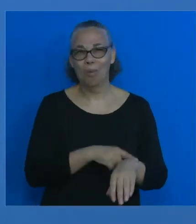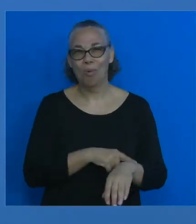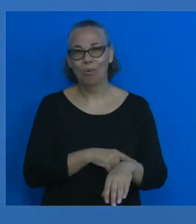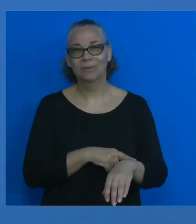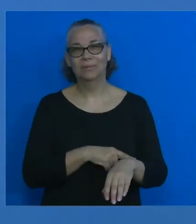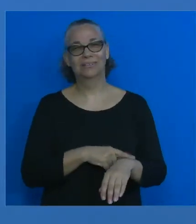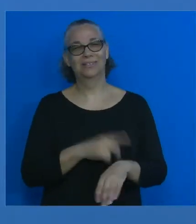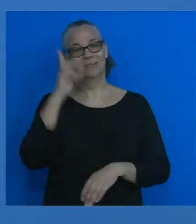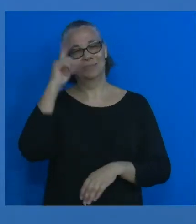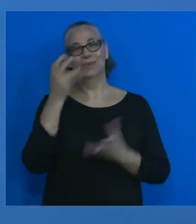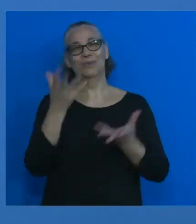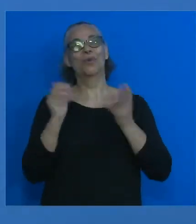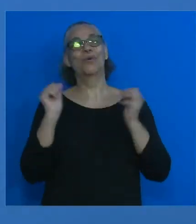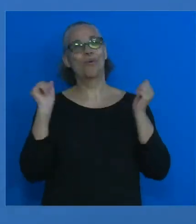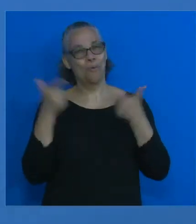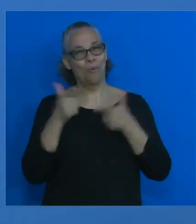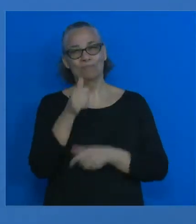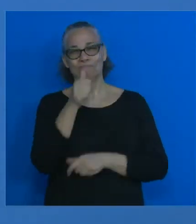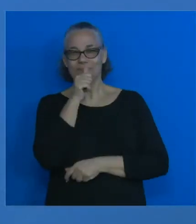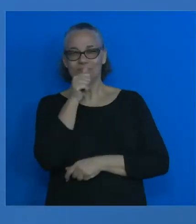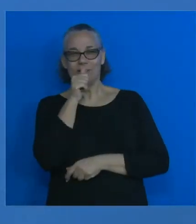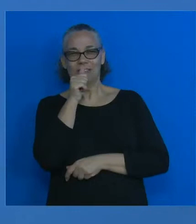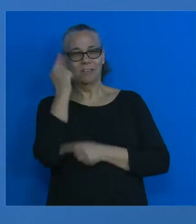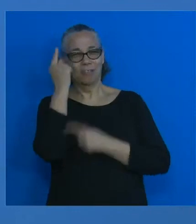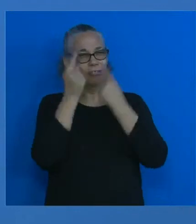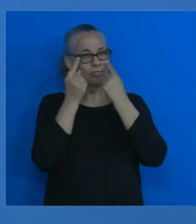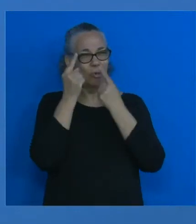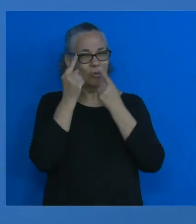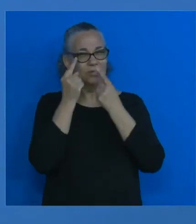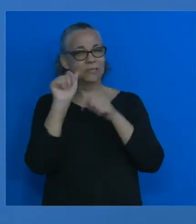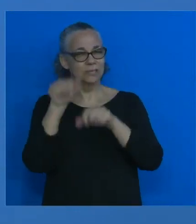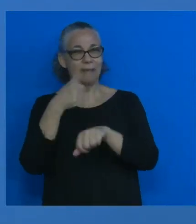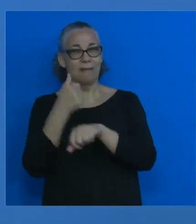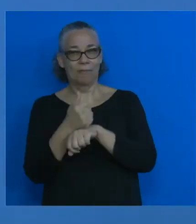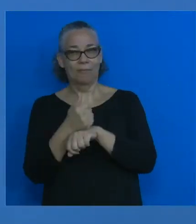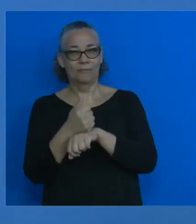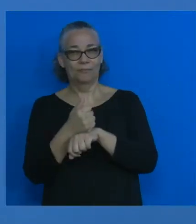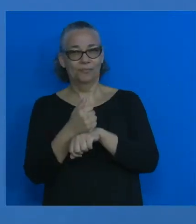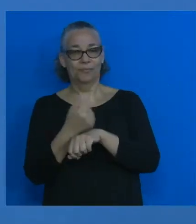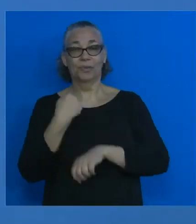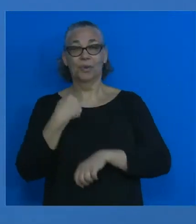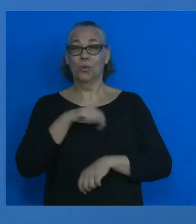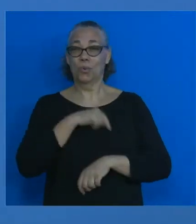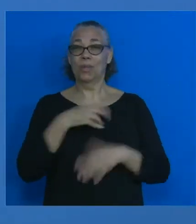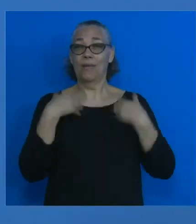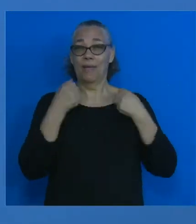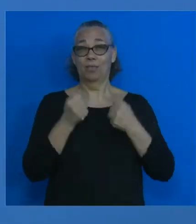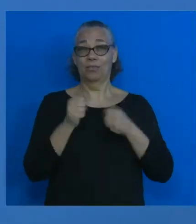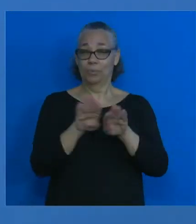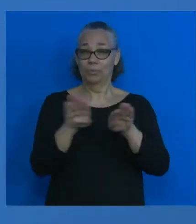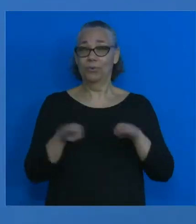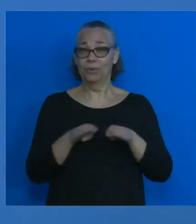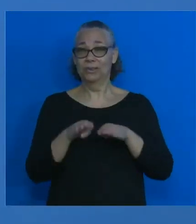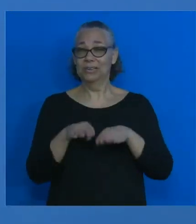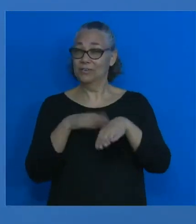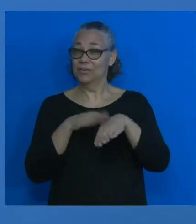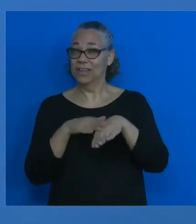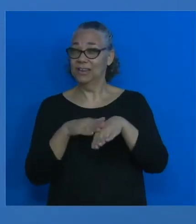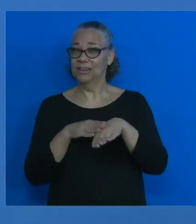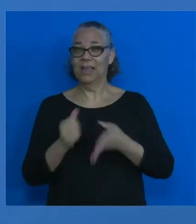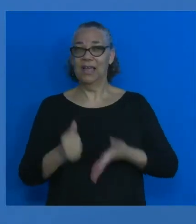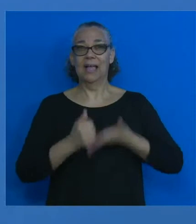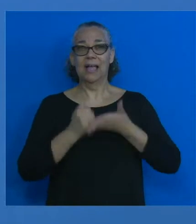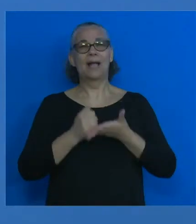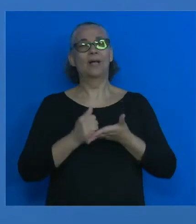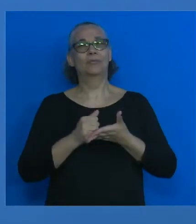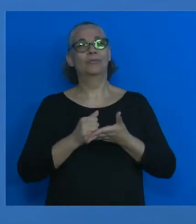make sure that all privacy considerations were put into place. We Health Bermuda notifications can help to alert others to potential